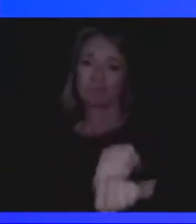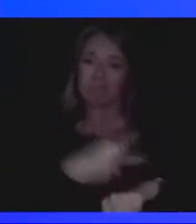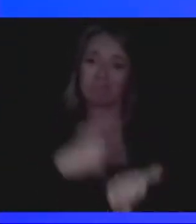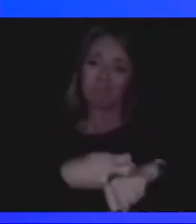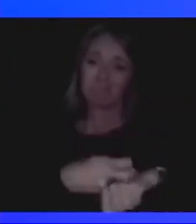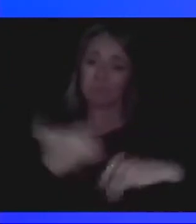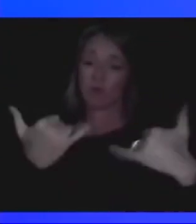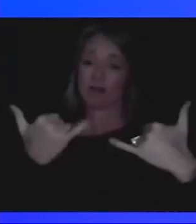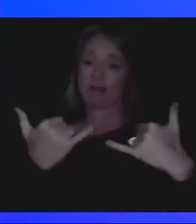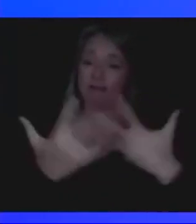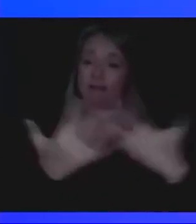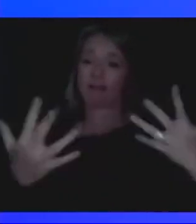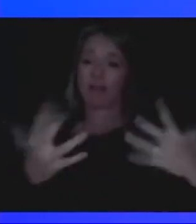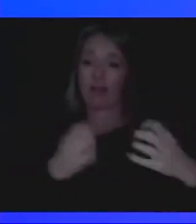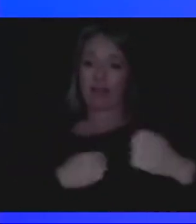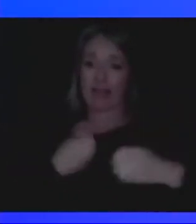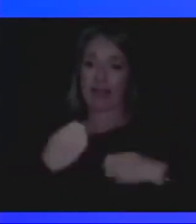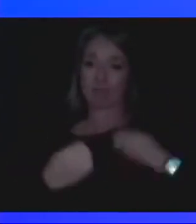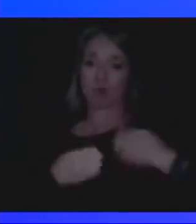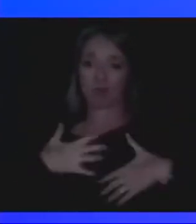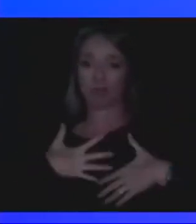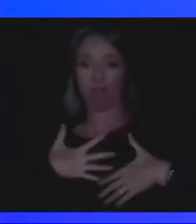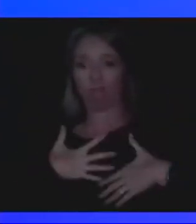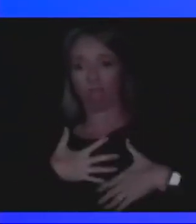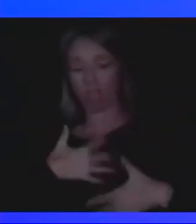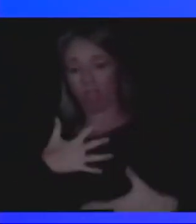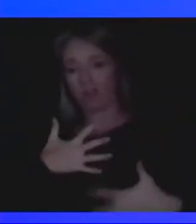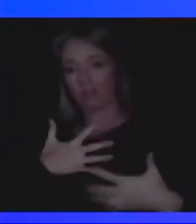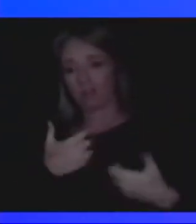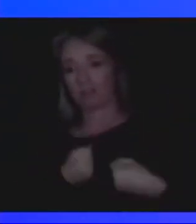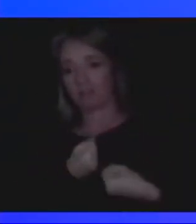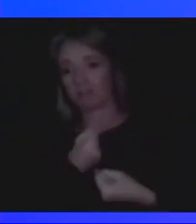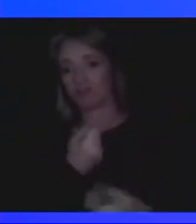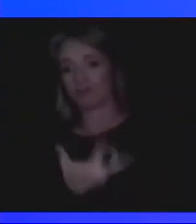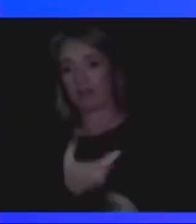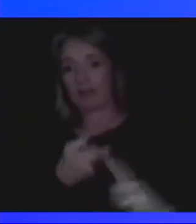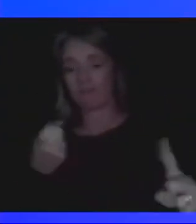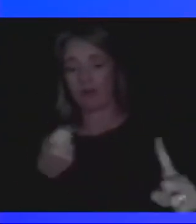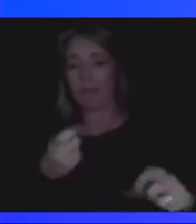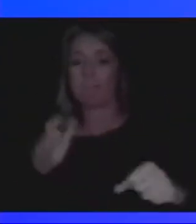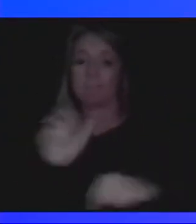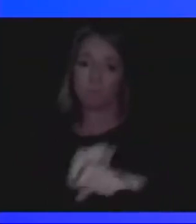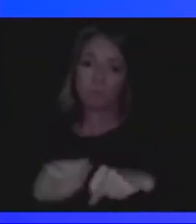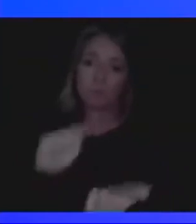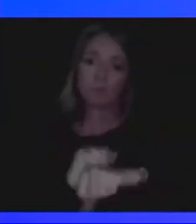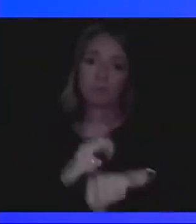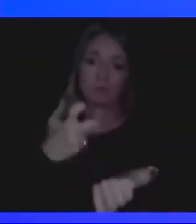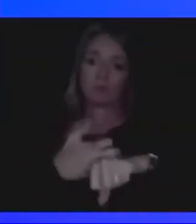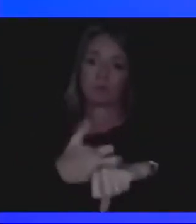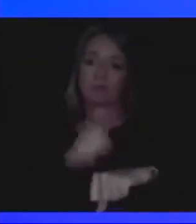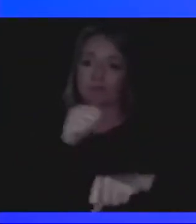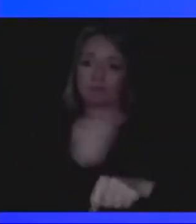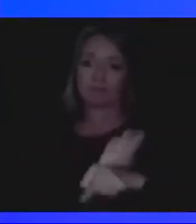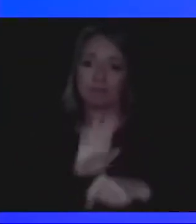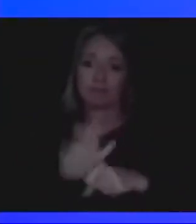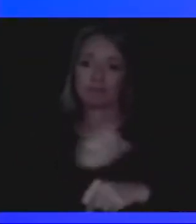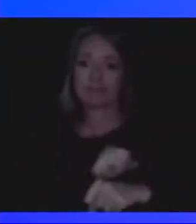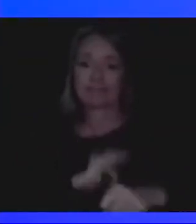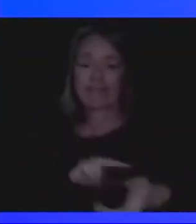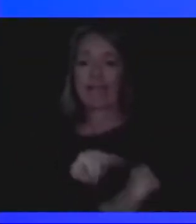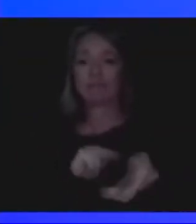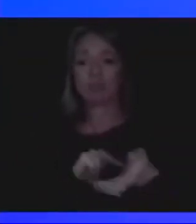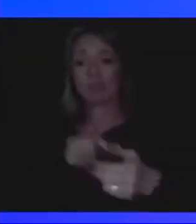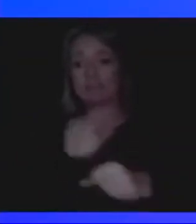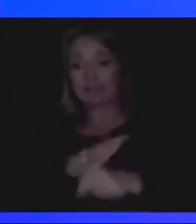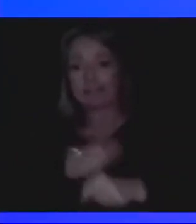emotional drain going on in the region due to capacity, understaffing, whether it's EMS or nursing and other healthcare providers. So I would just